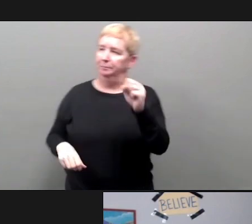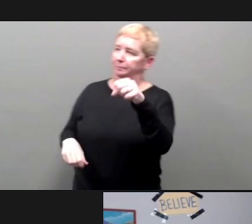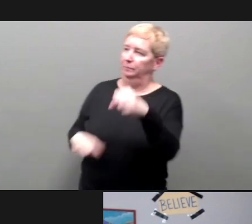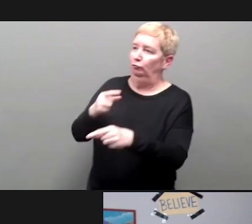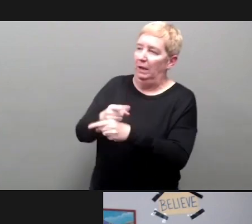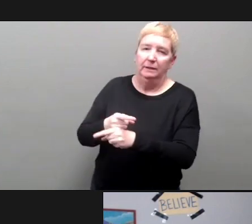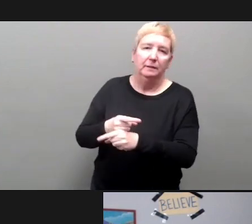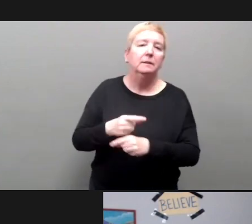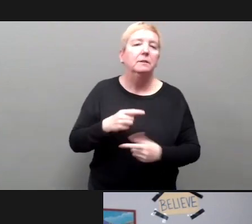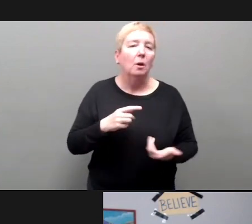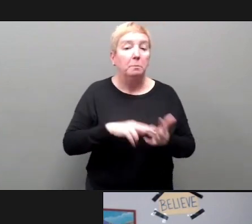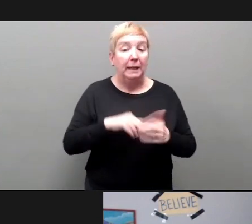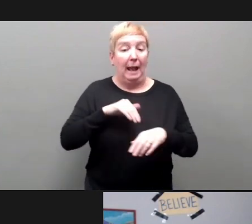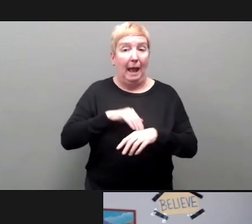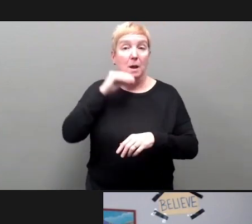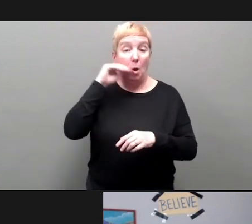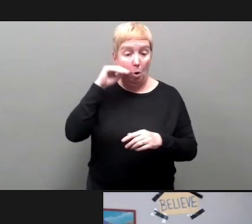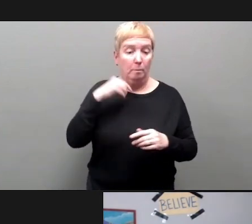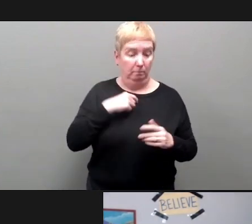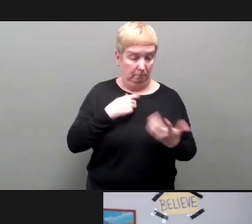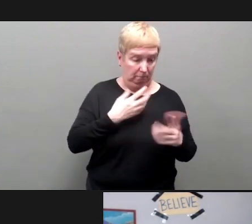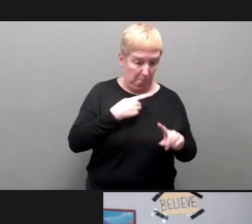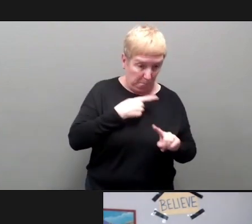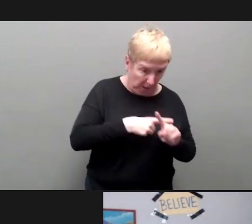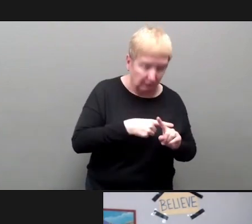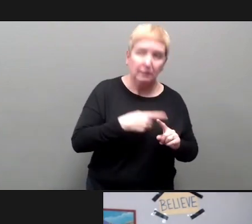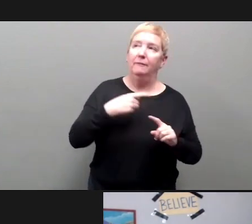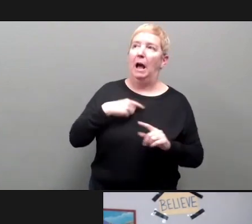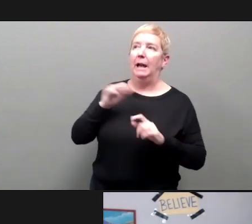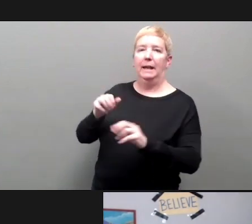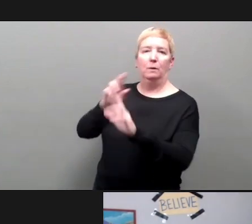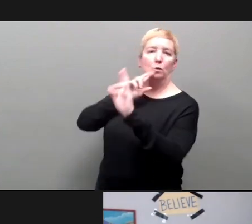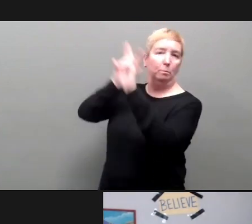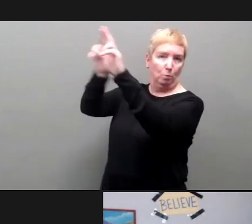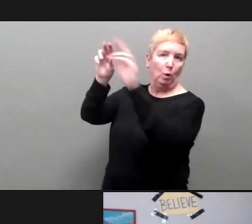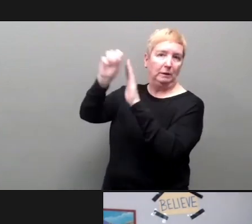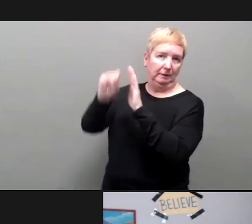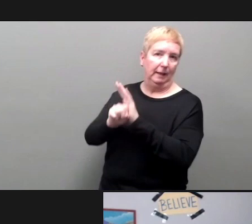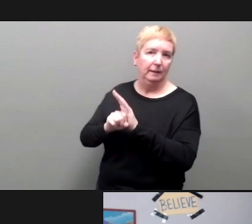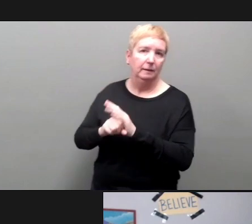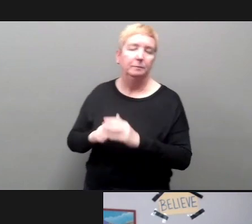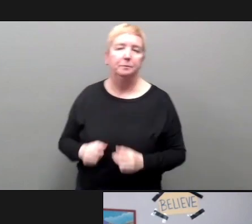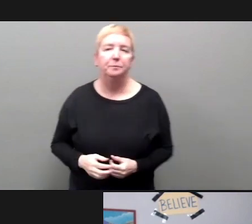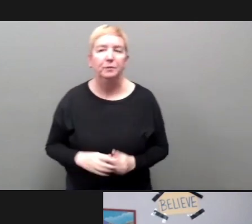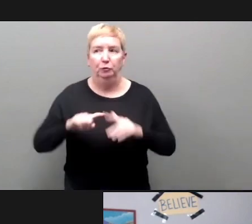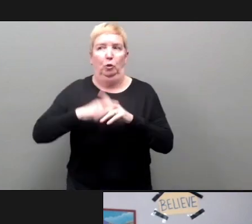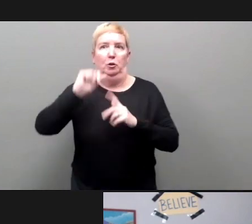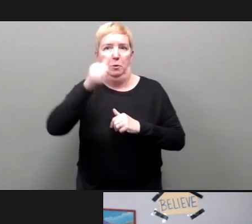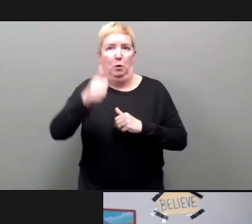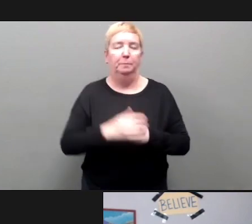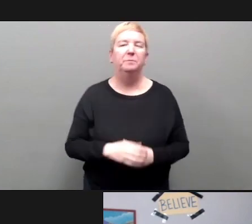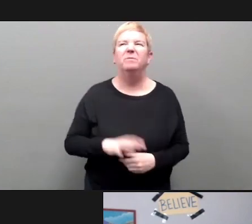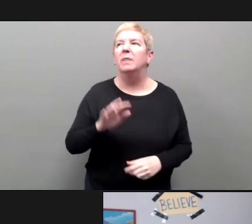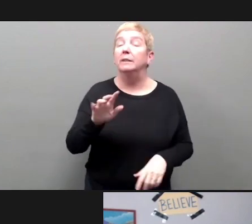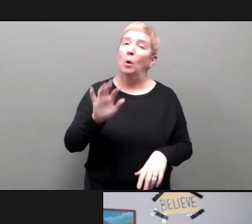okay, so anyway, that's kind of a long answer, but I think